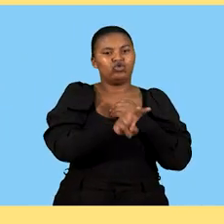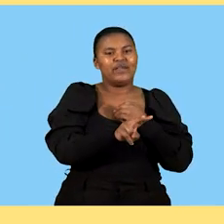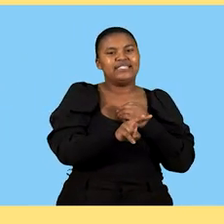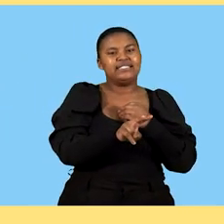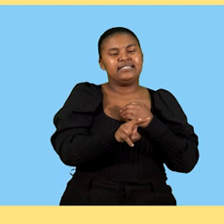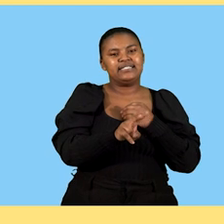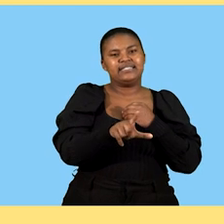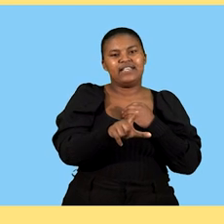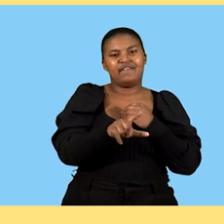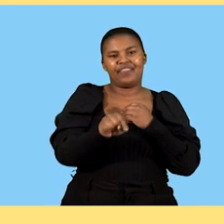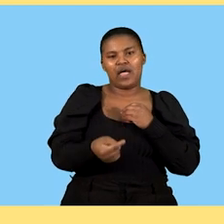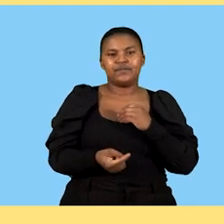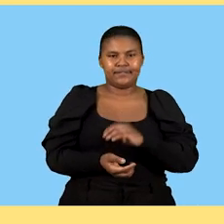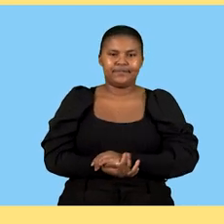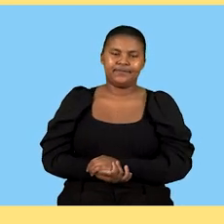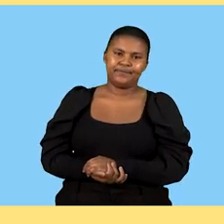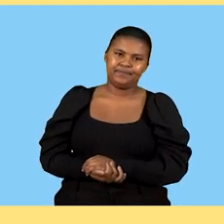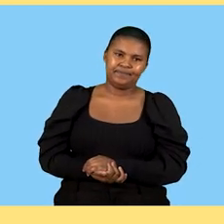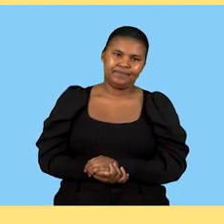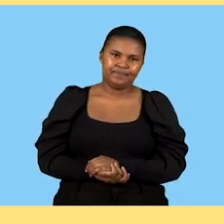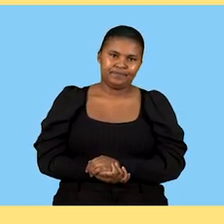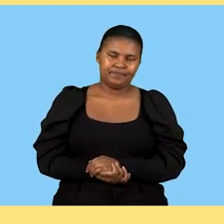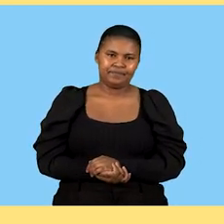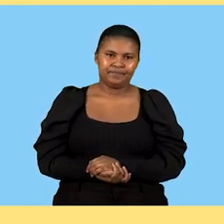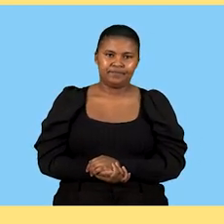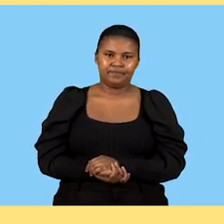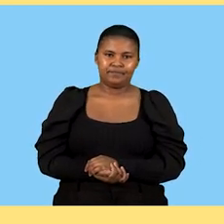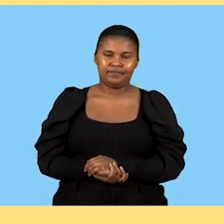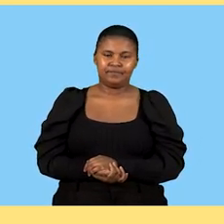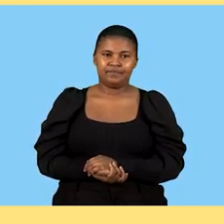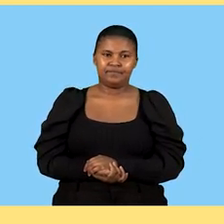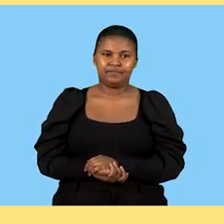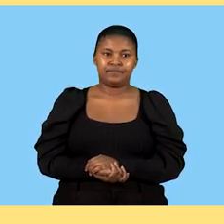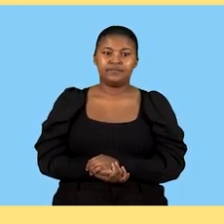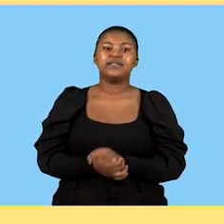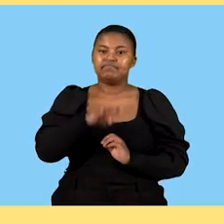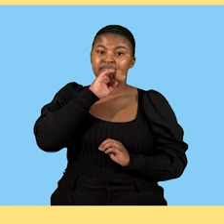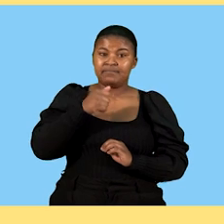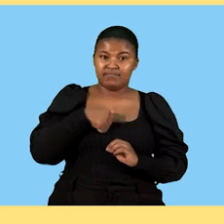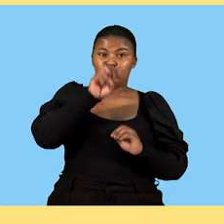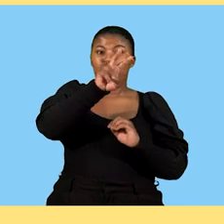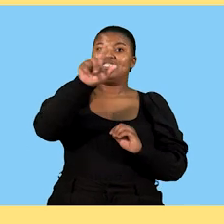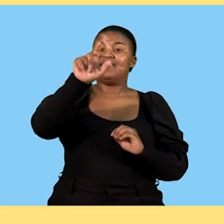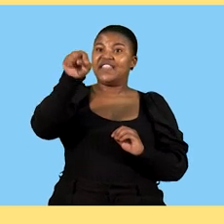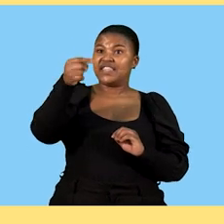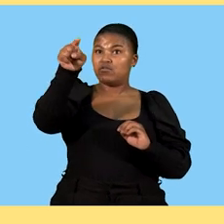going to credit it now with telephone. And remember, it is 2,280. So I'll come here and say